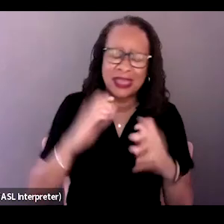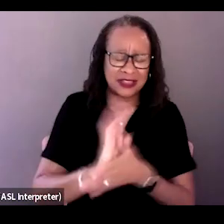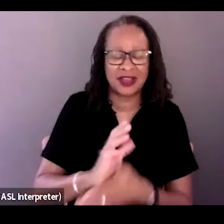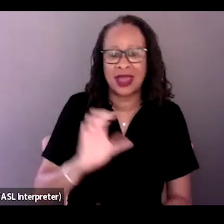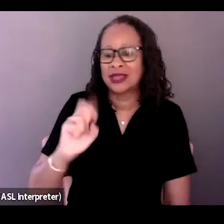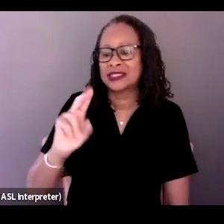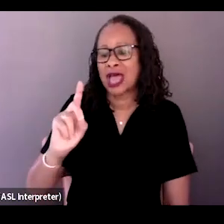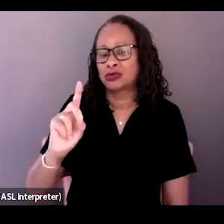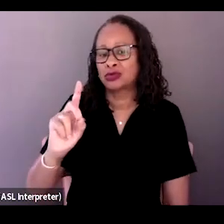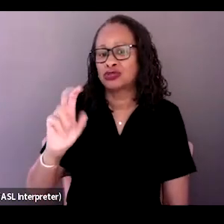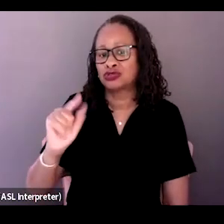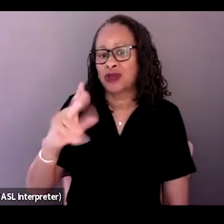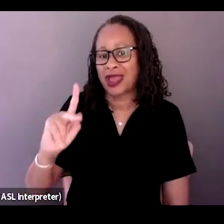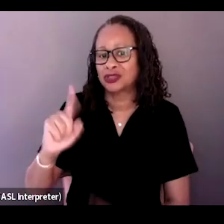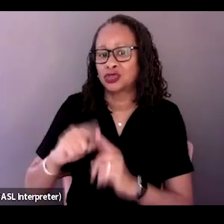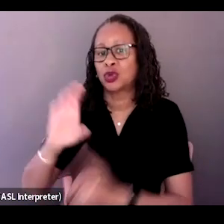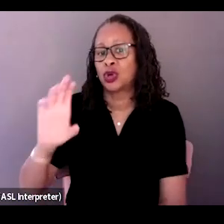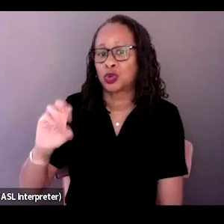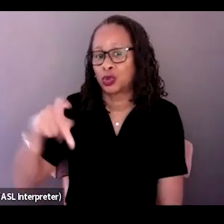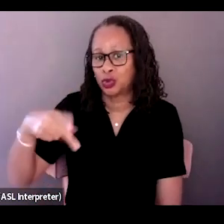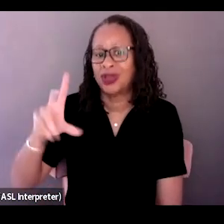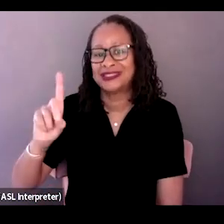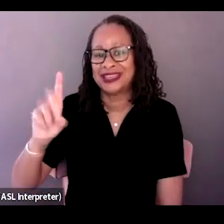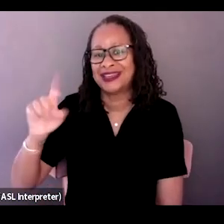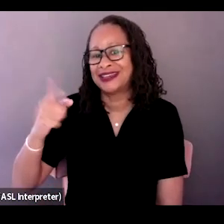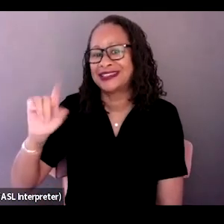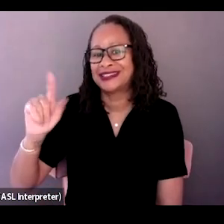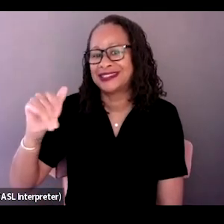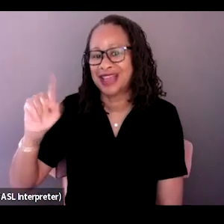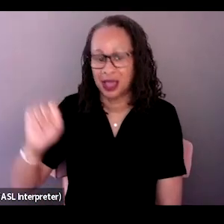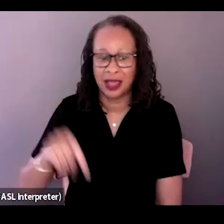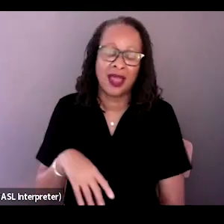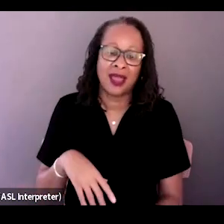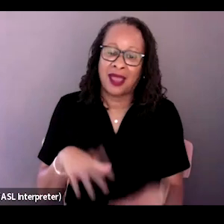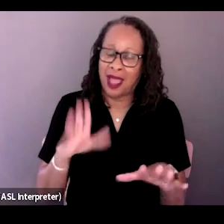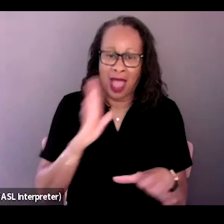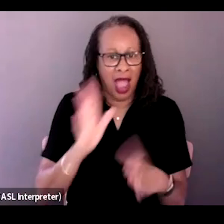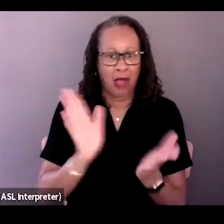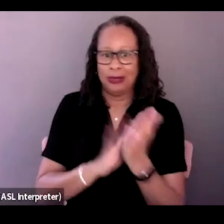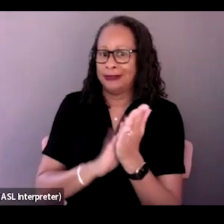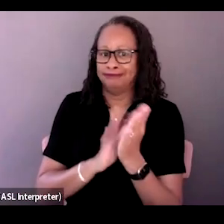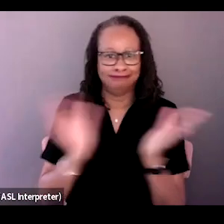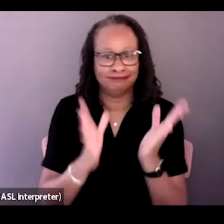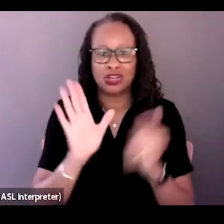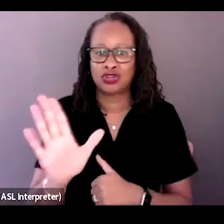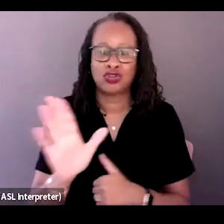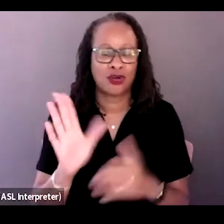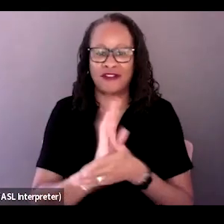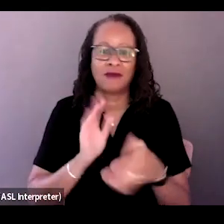coup d'état. Thank you so much. And I have to tell you, I'll be touting it all season. Thank you,